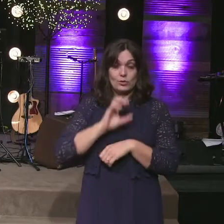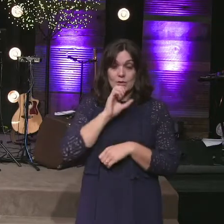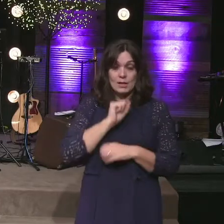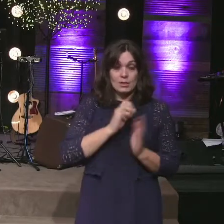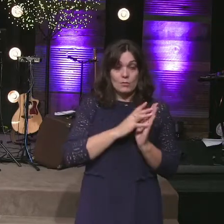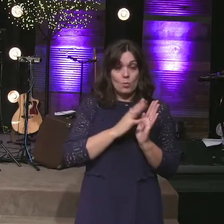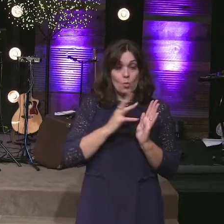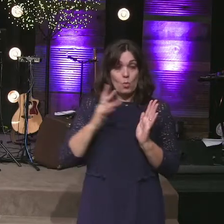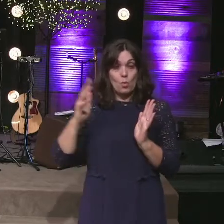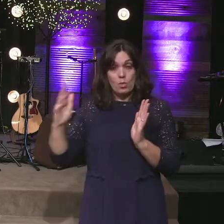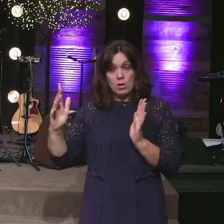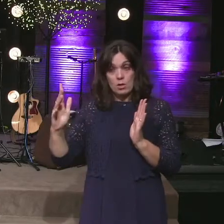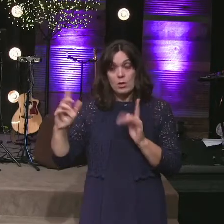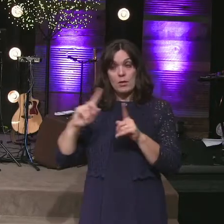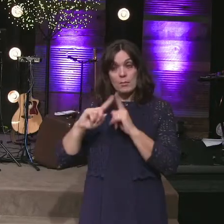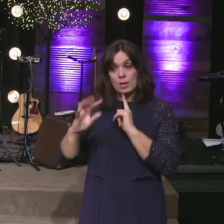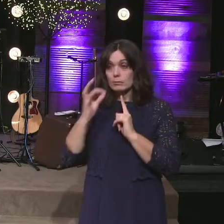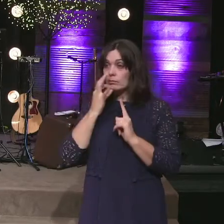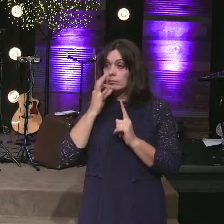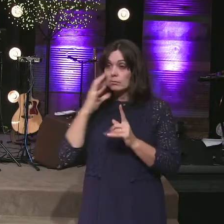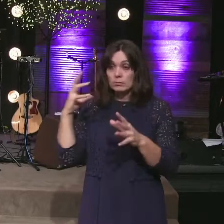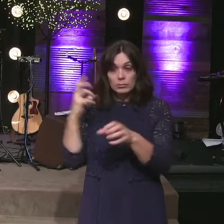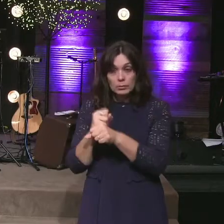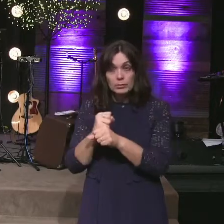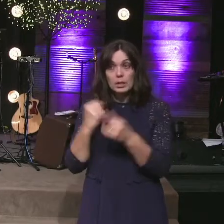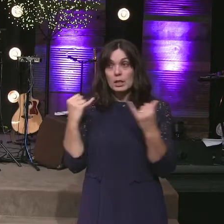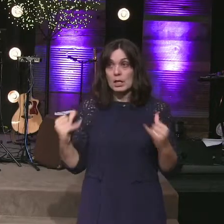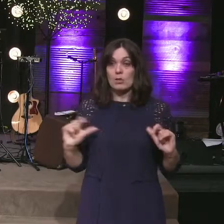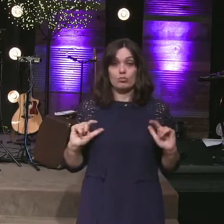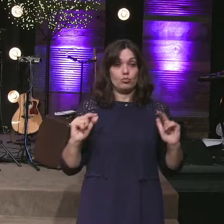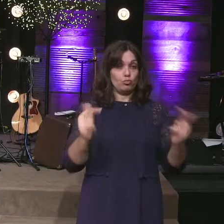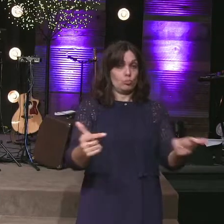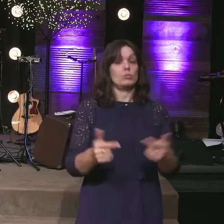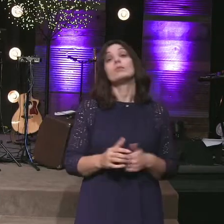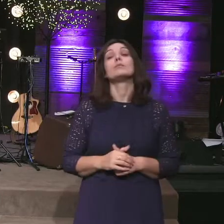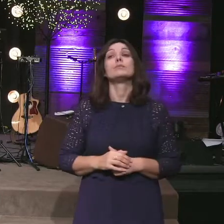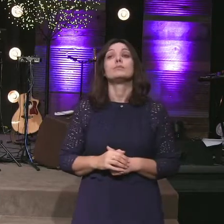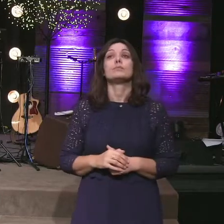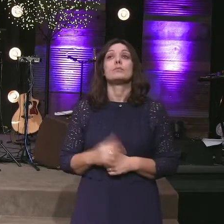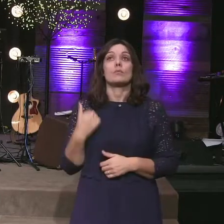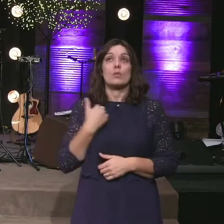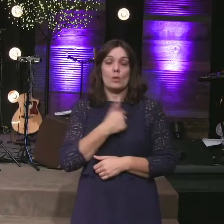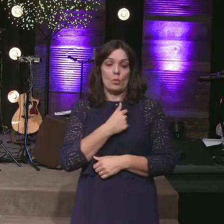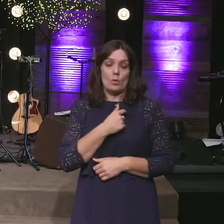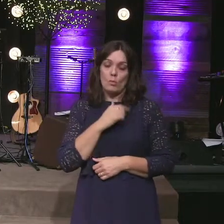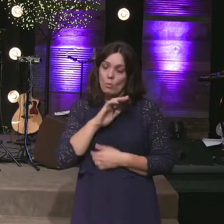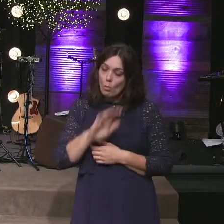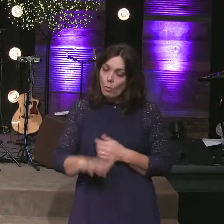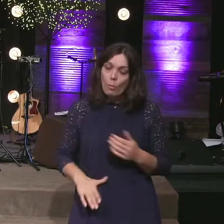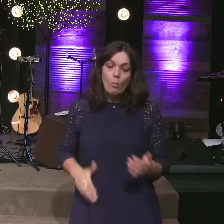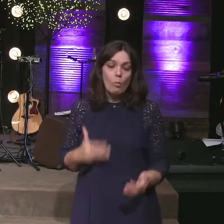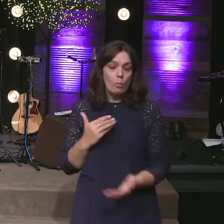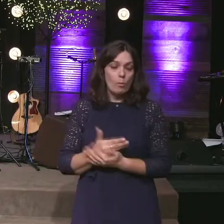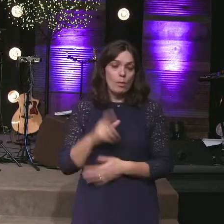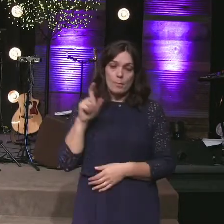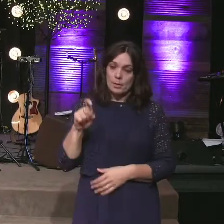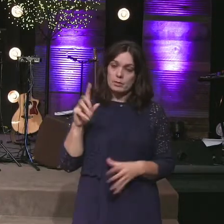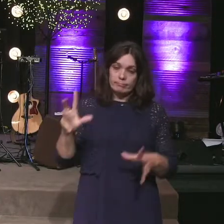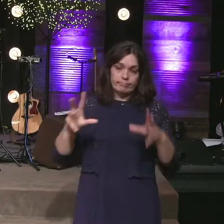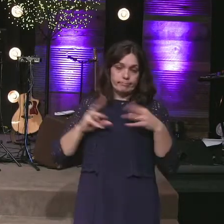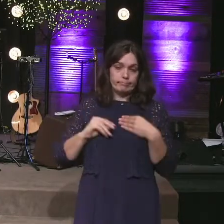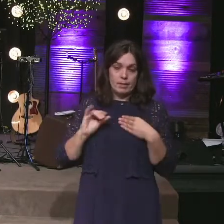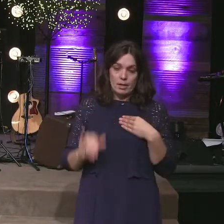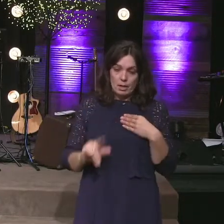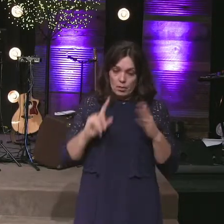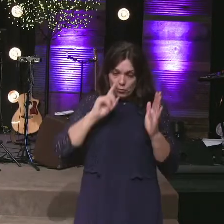guess what? It's wrapping up and you're it. And we have to all grab a hold of that and